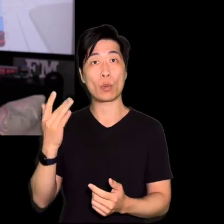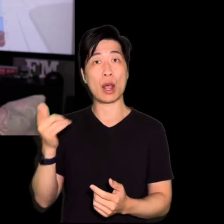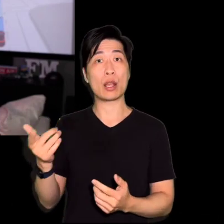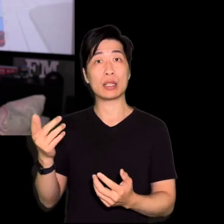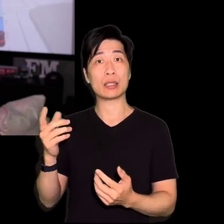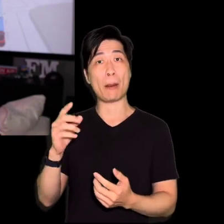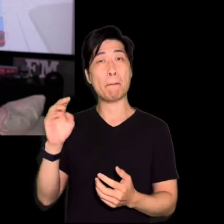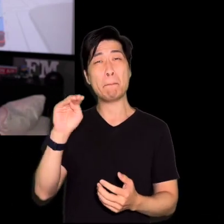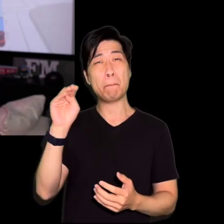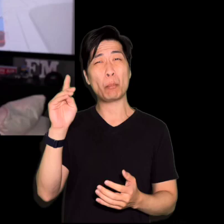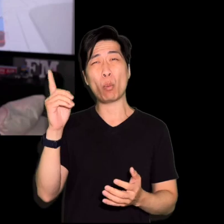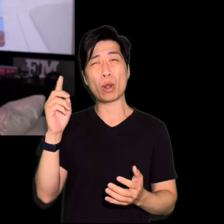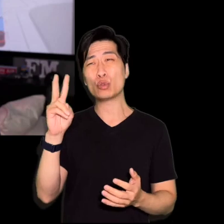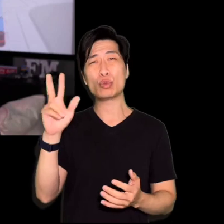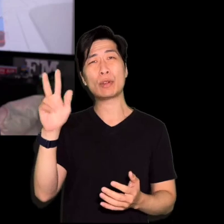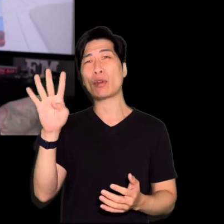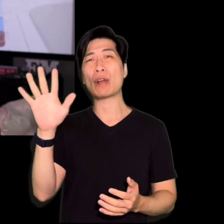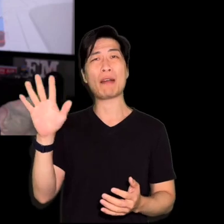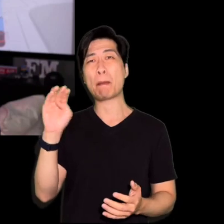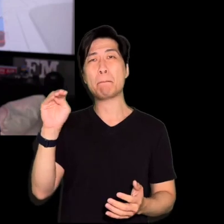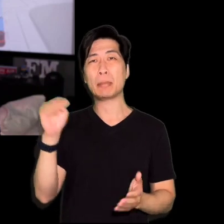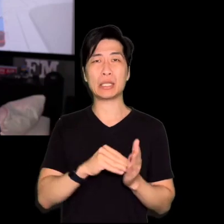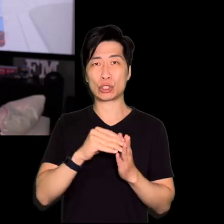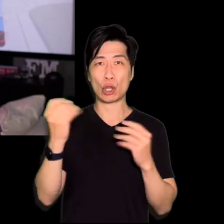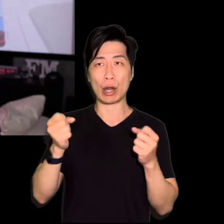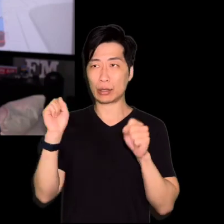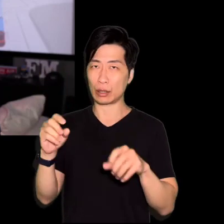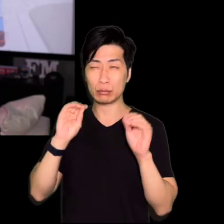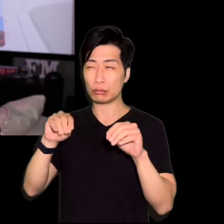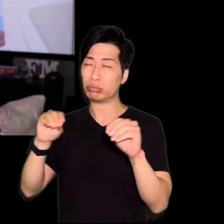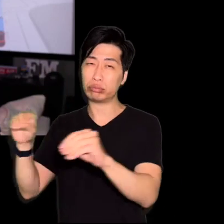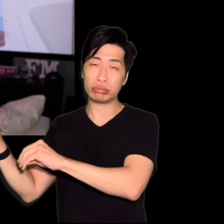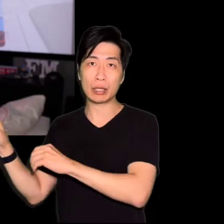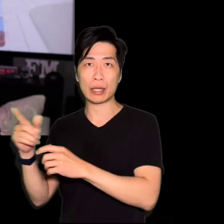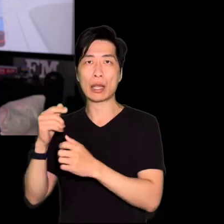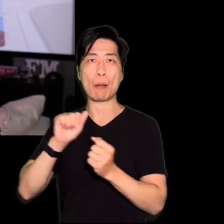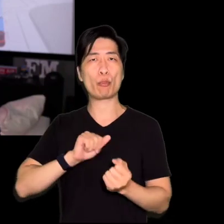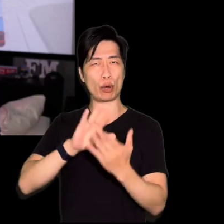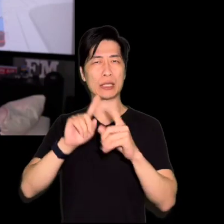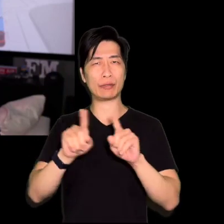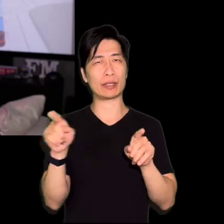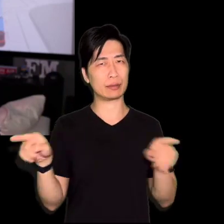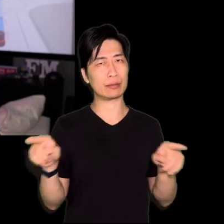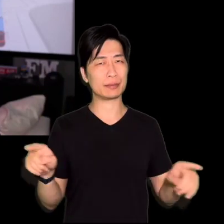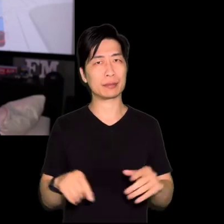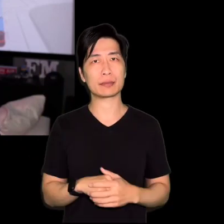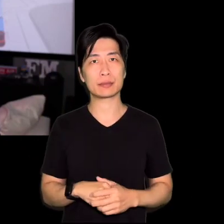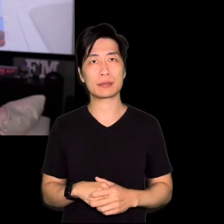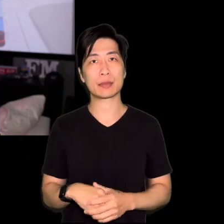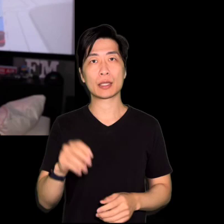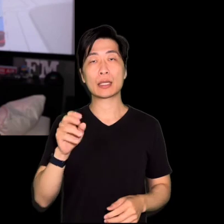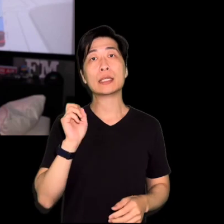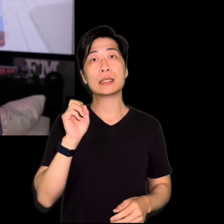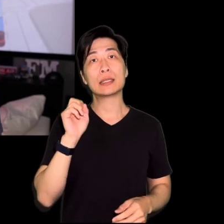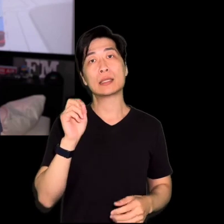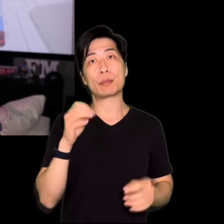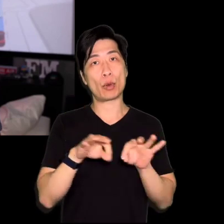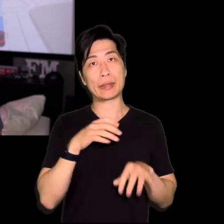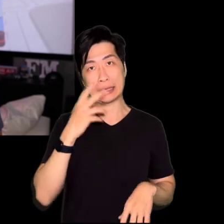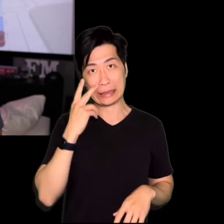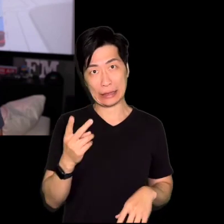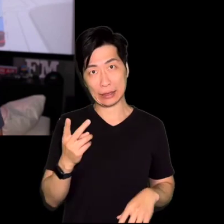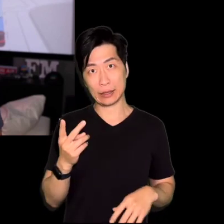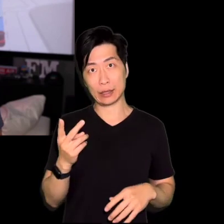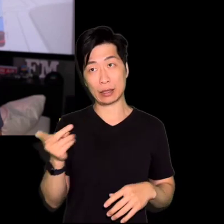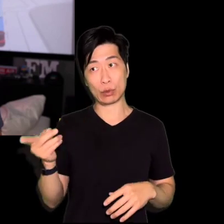have it immediately. So the approach is completely different. But I think it's important for us to see that breakthrough this